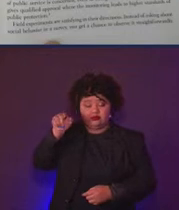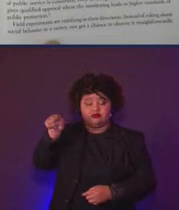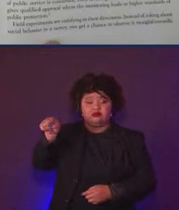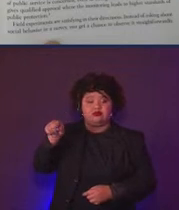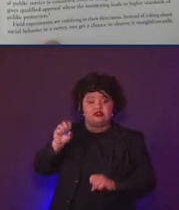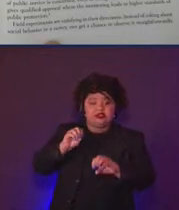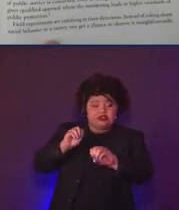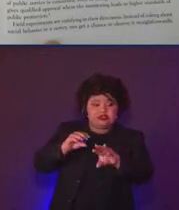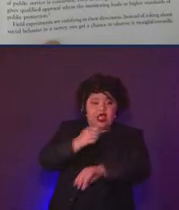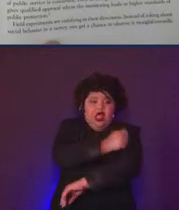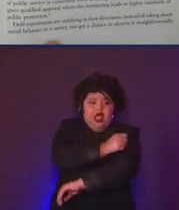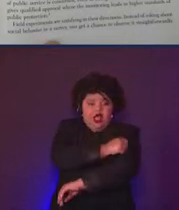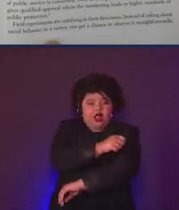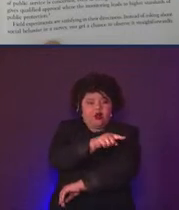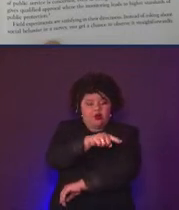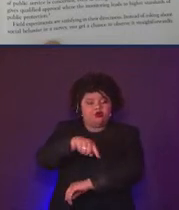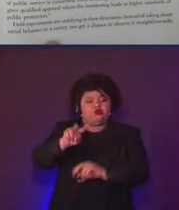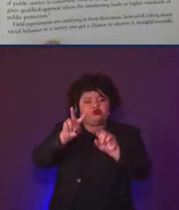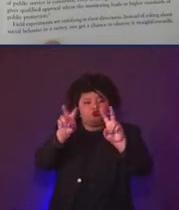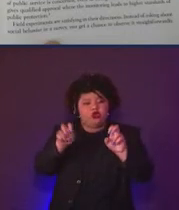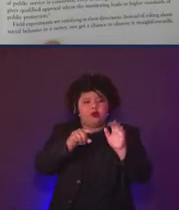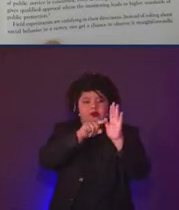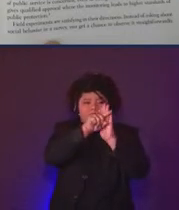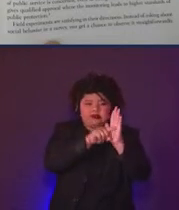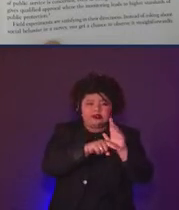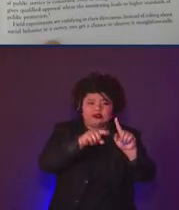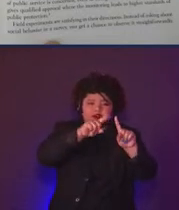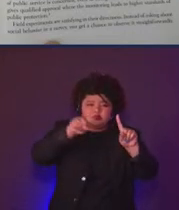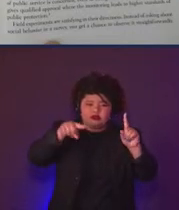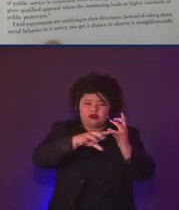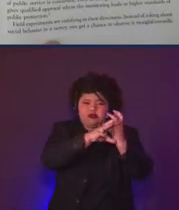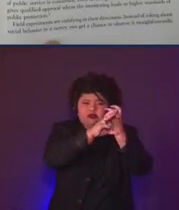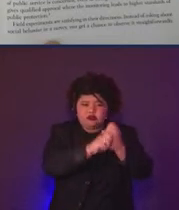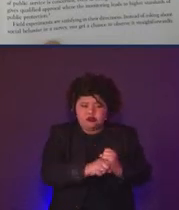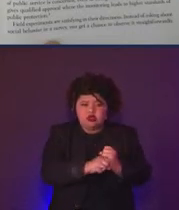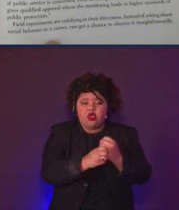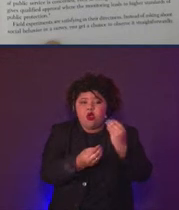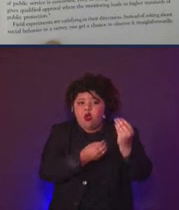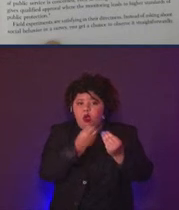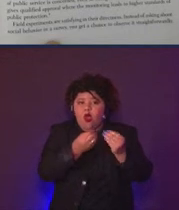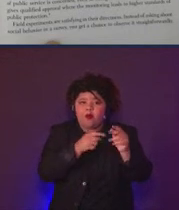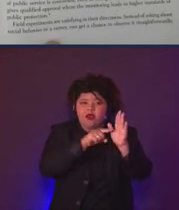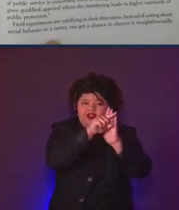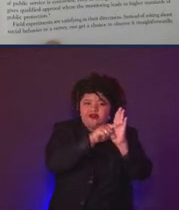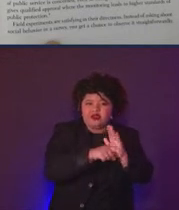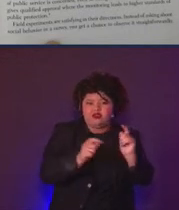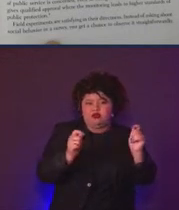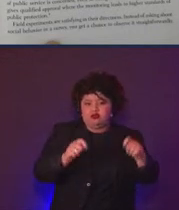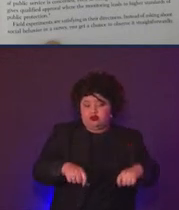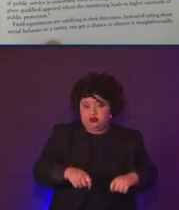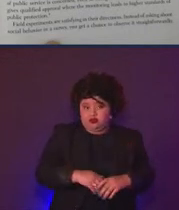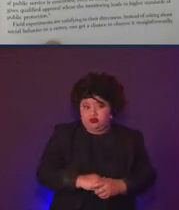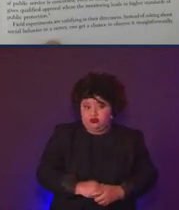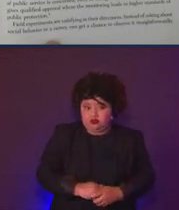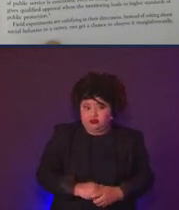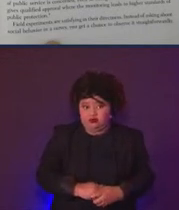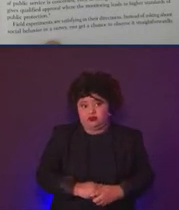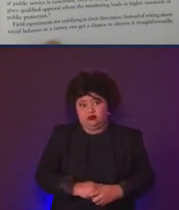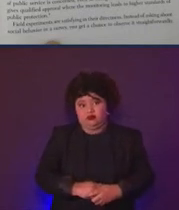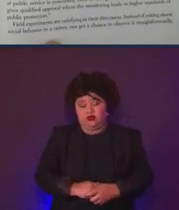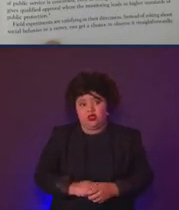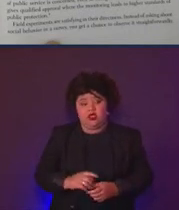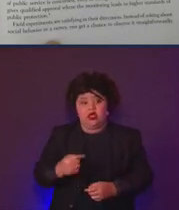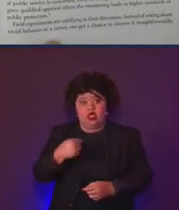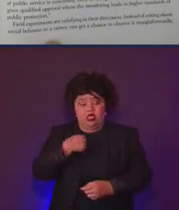statistics and create an investigation. Yeah. So I went undercover. He had me go undercover.